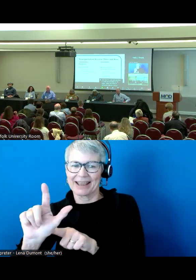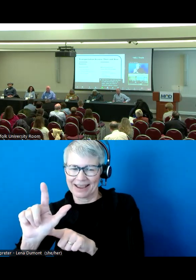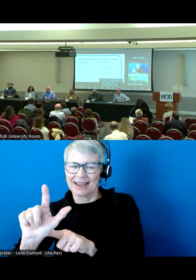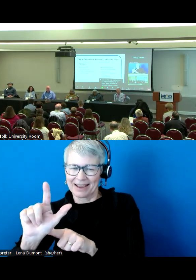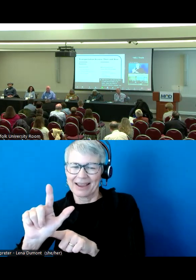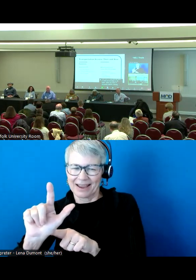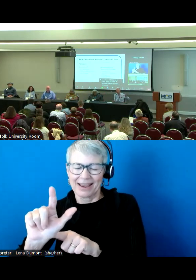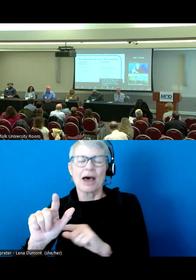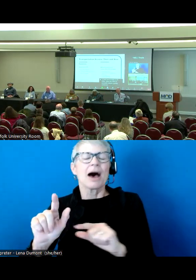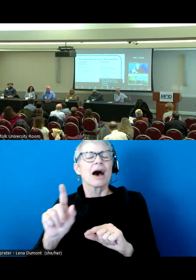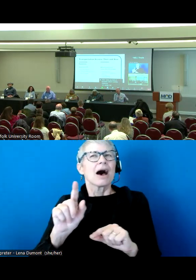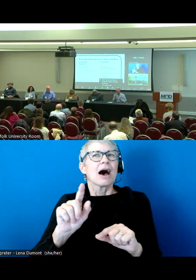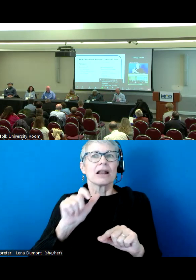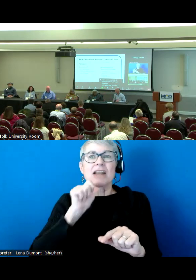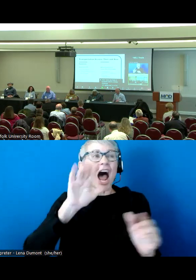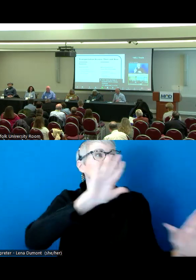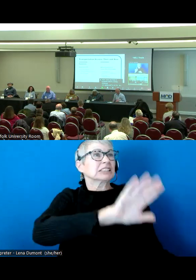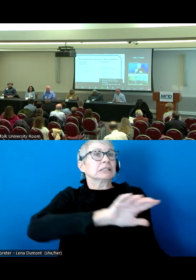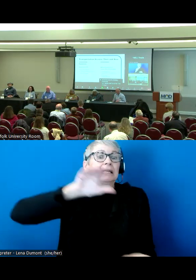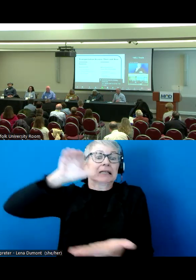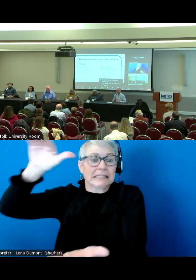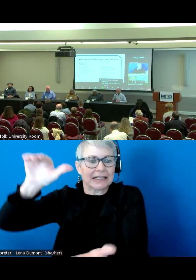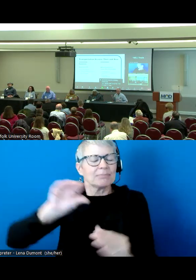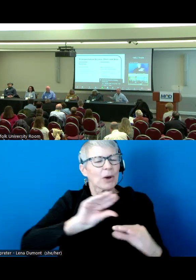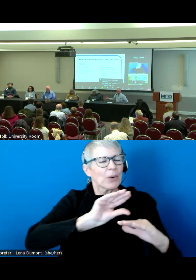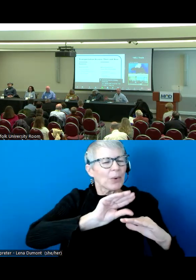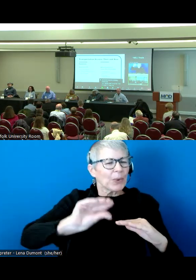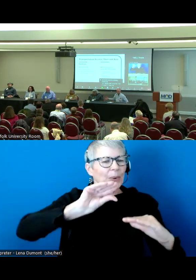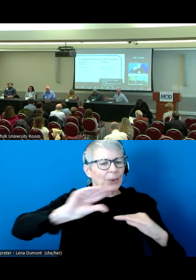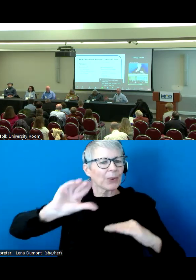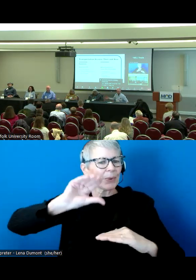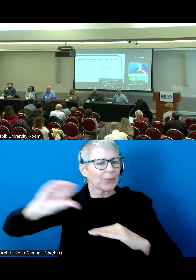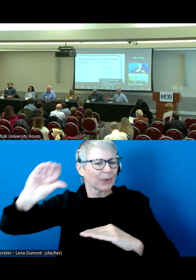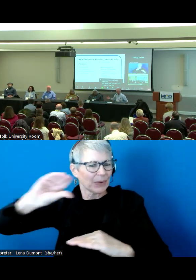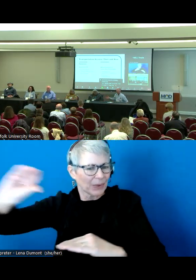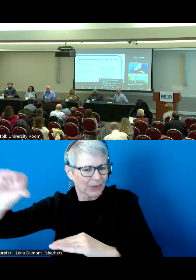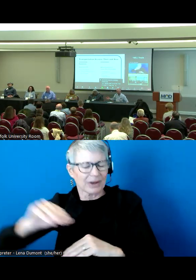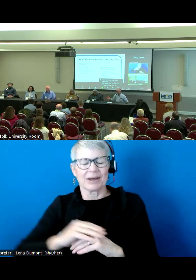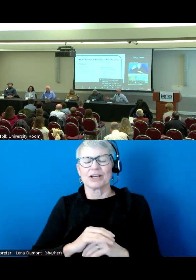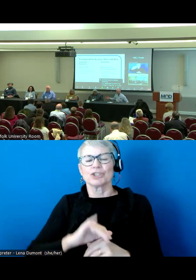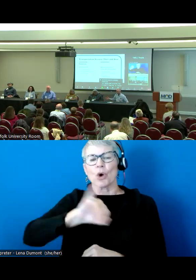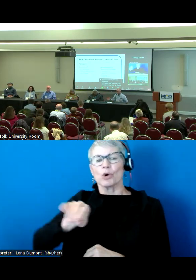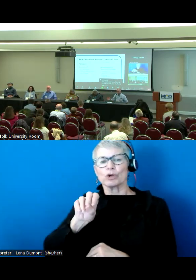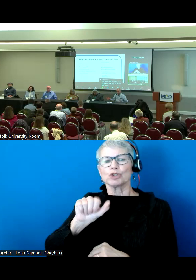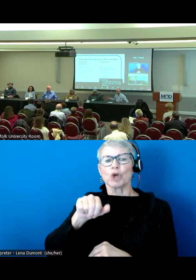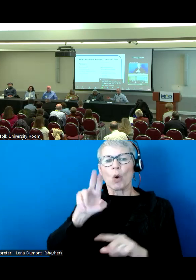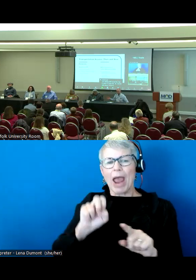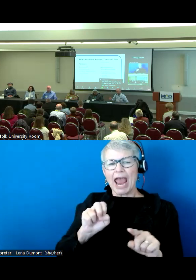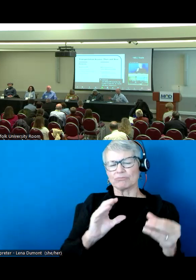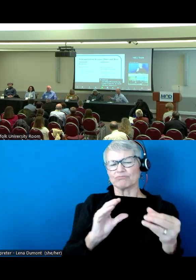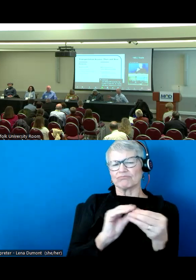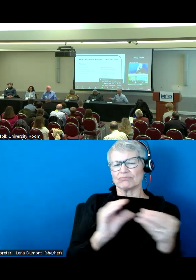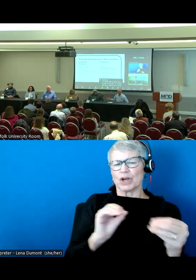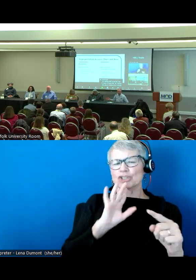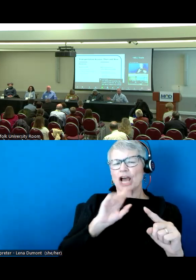in small bits. So Joanne talks about whatever bus number it is in Braintree. I should know that